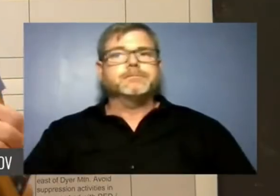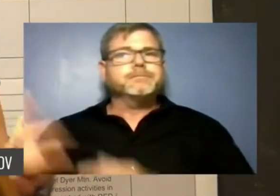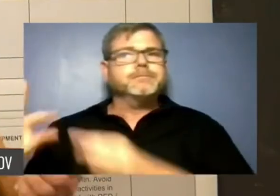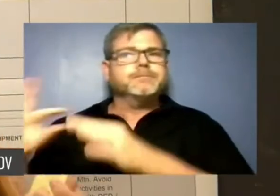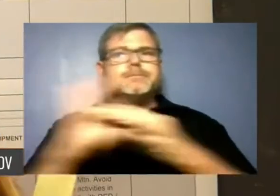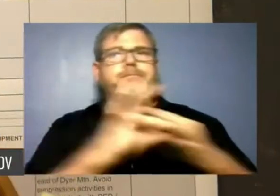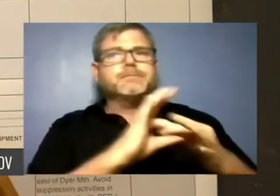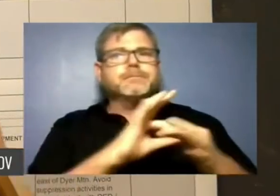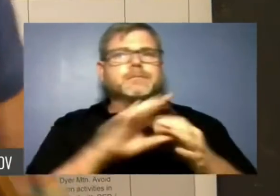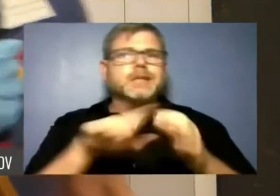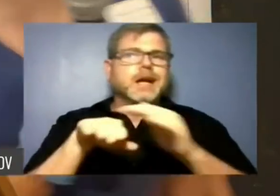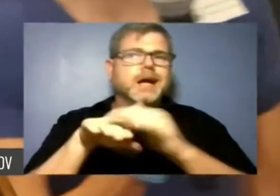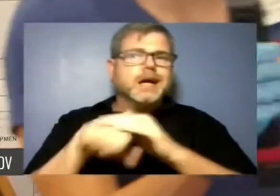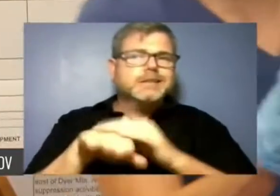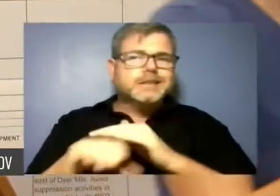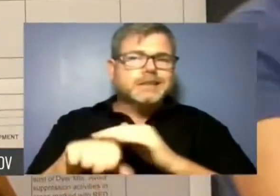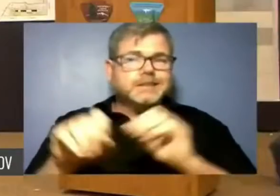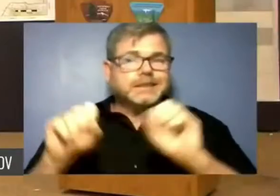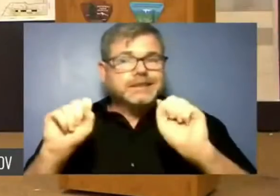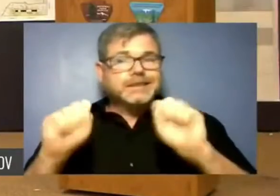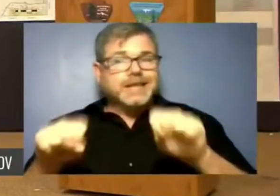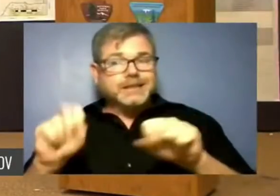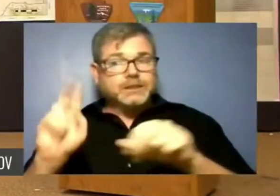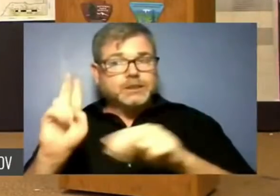power. Sheriff Johns?